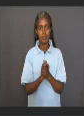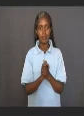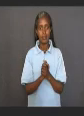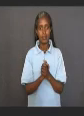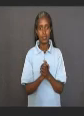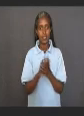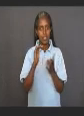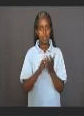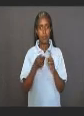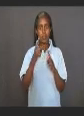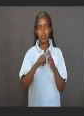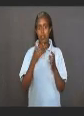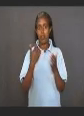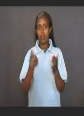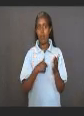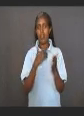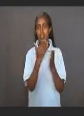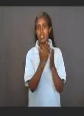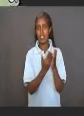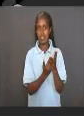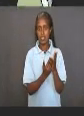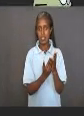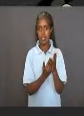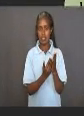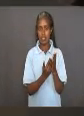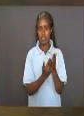Let's get back to our lesson.